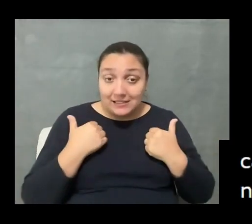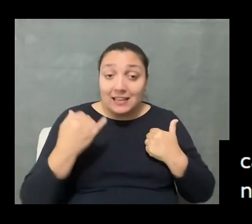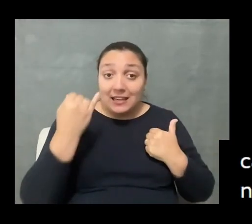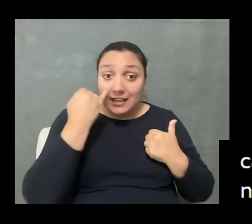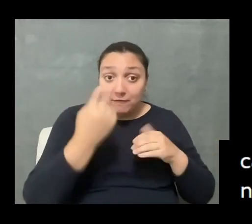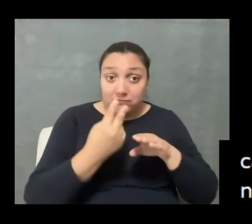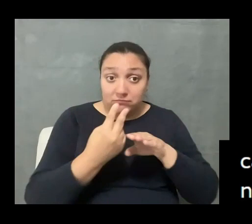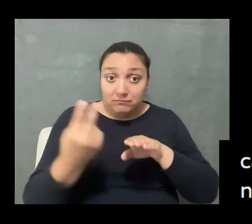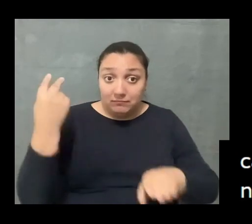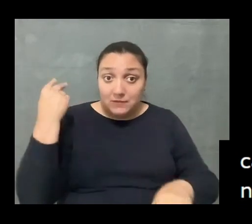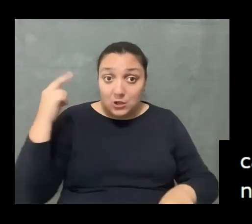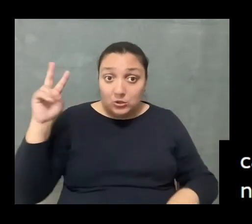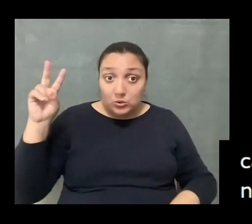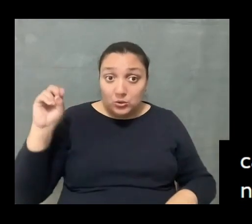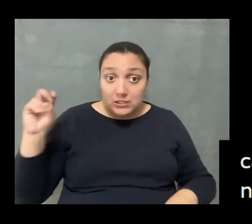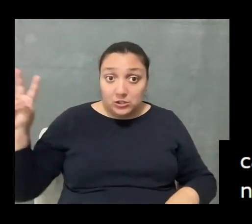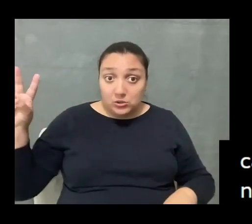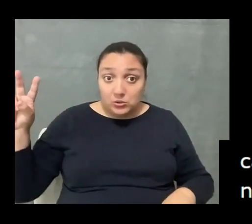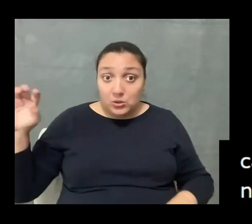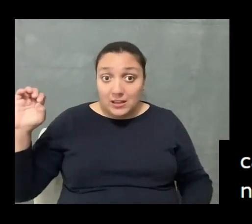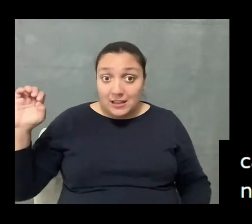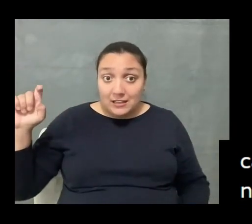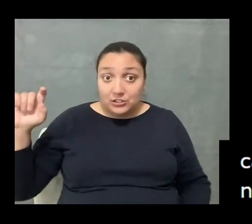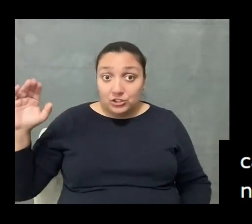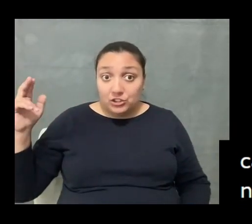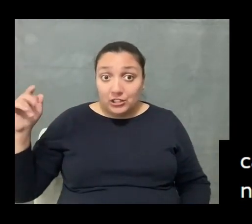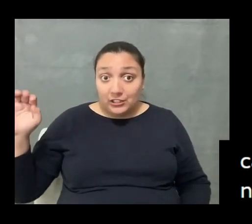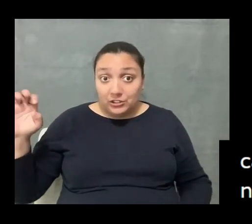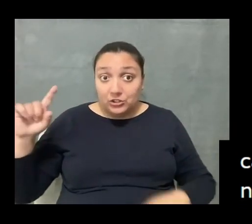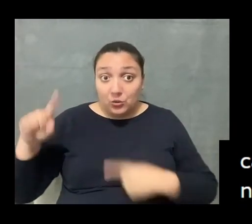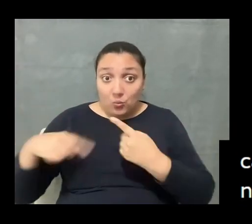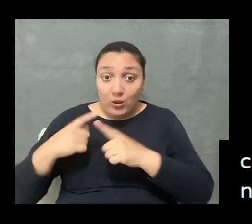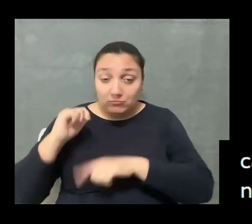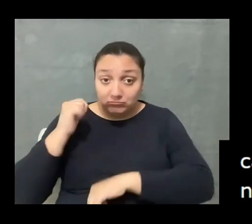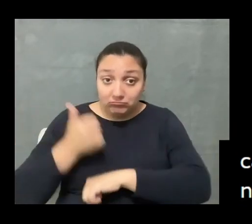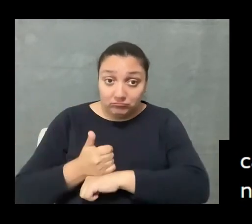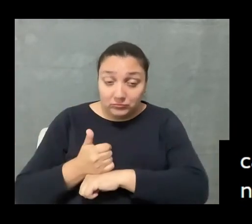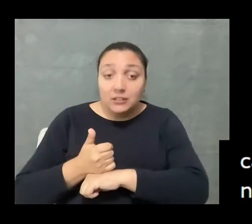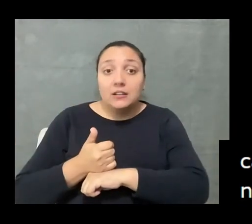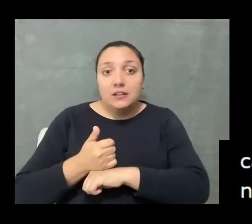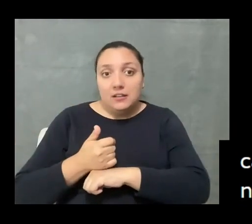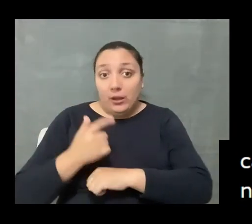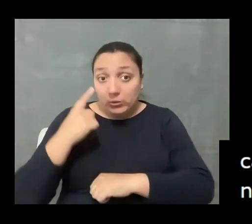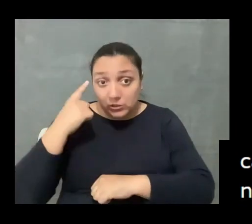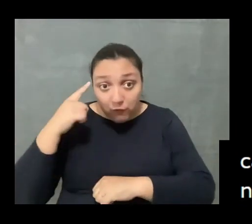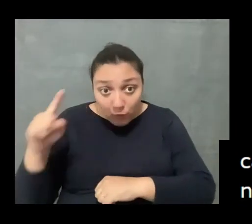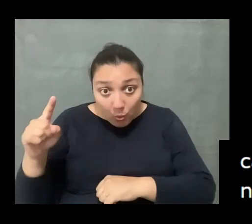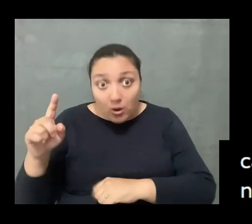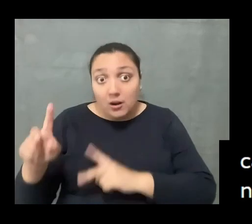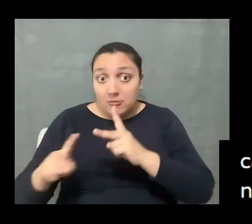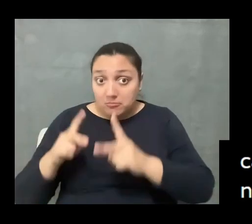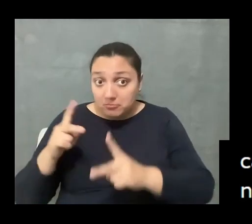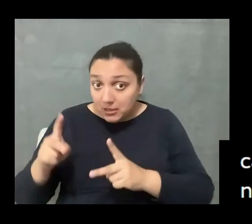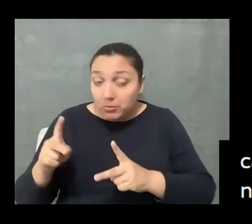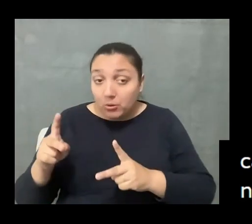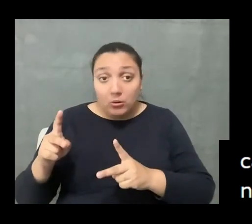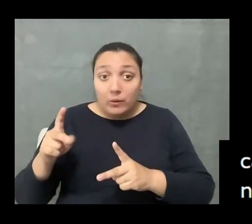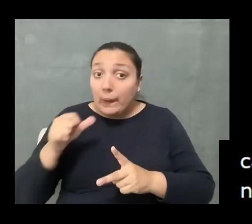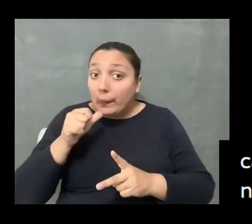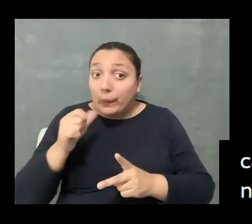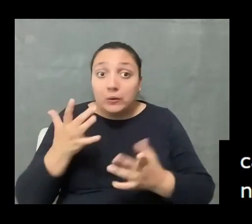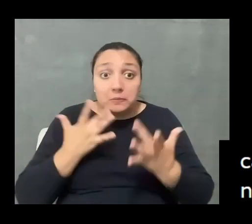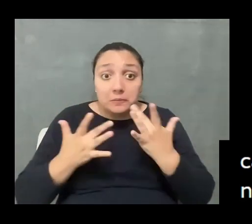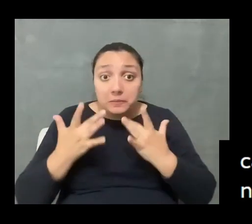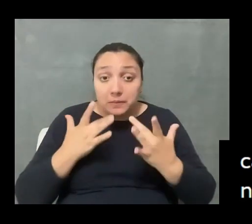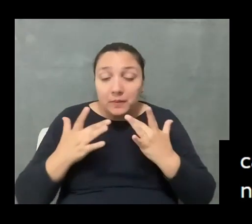of 2002 when Exchange started, it was predicated on underserved and digital deserts. We don't like to say digital